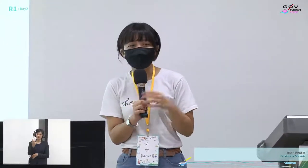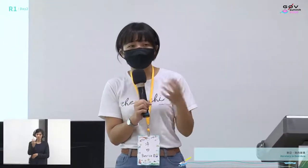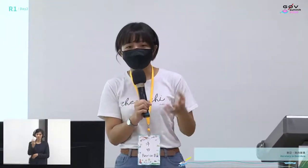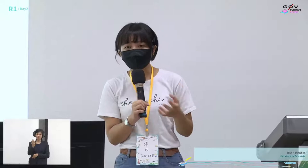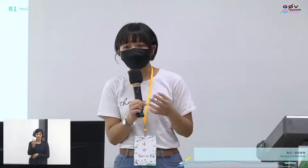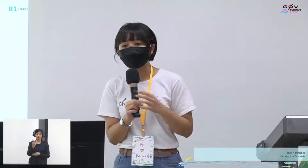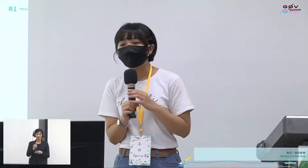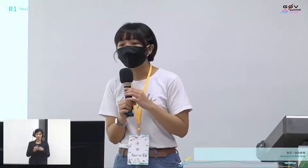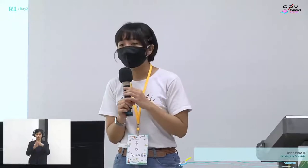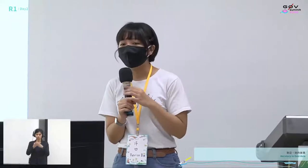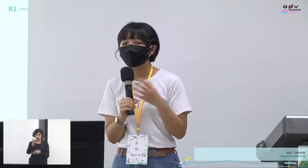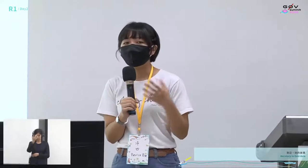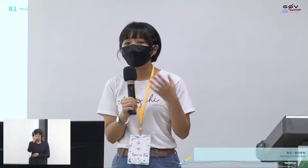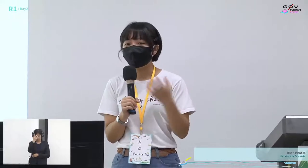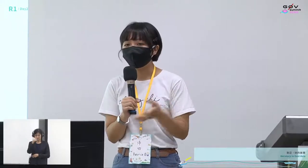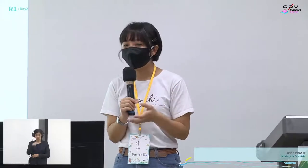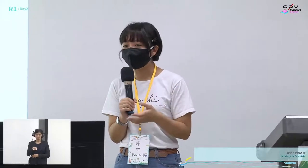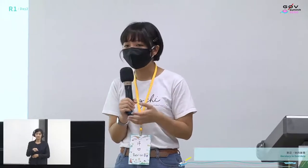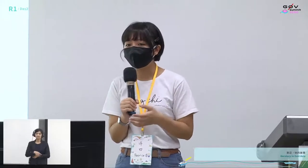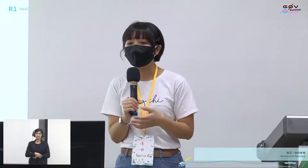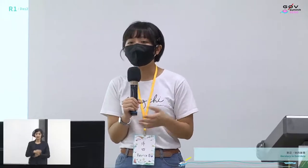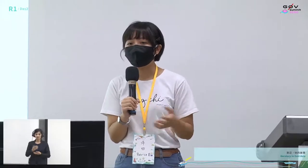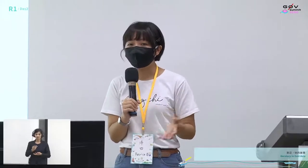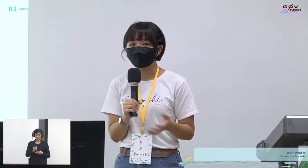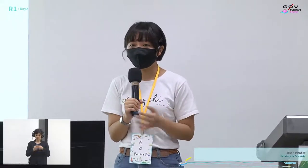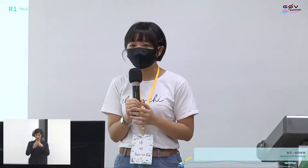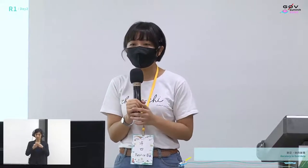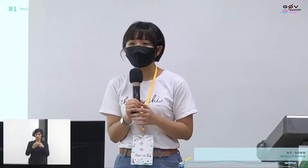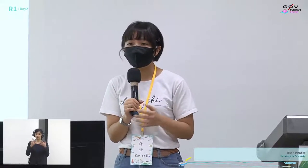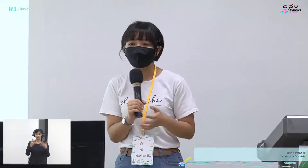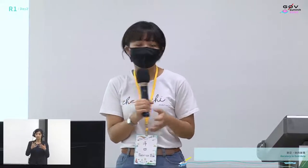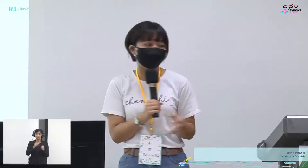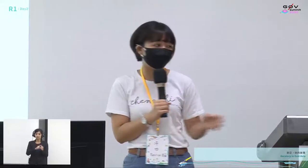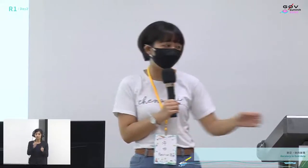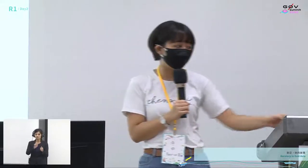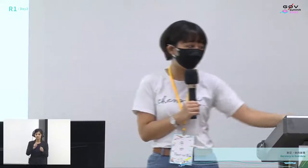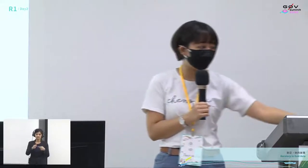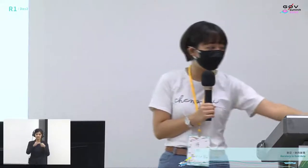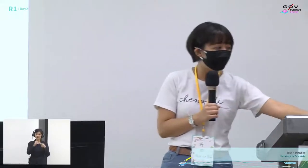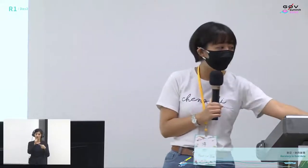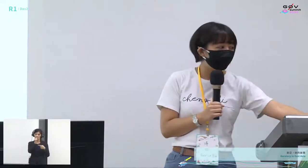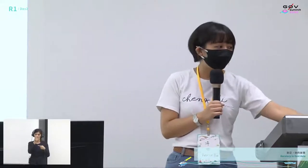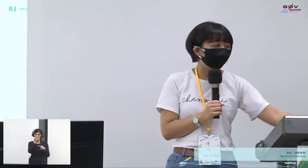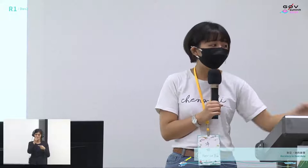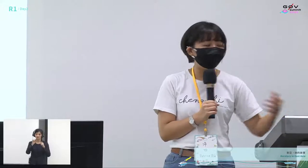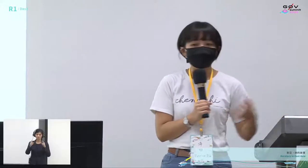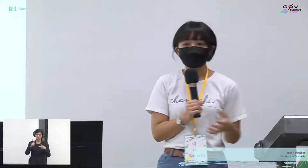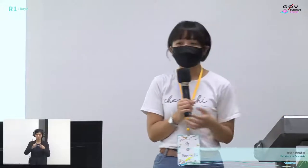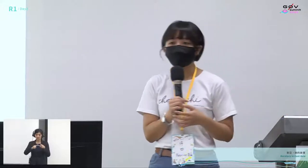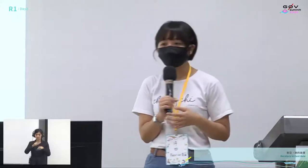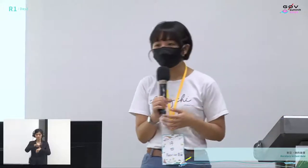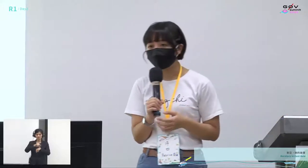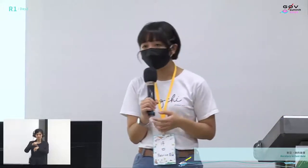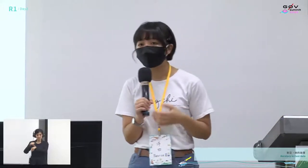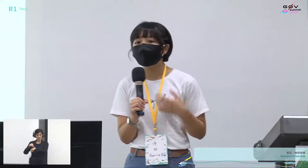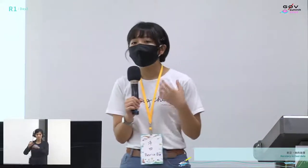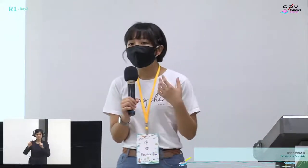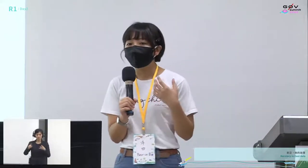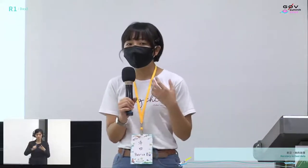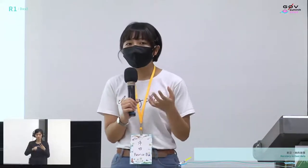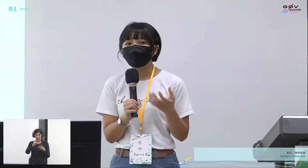three main difficulties in this project, and which are language barriers, schedule difference, and expectation difference. So first, the language